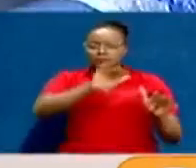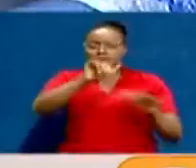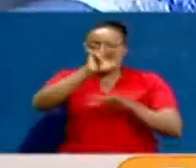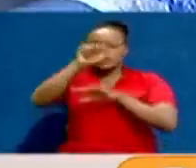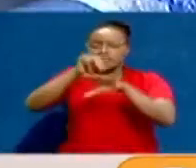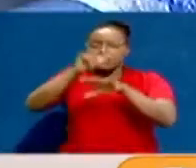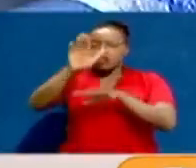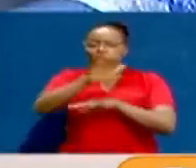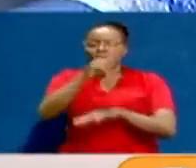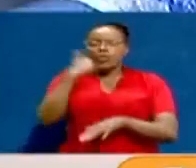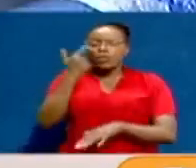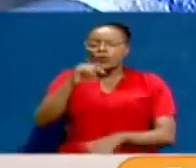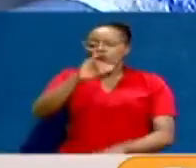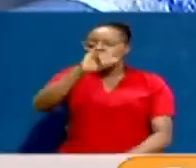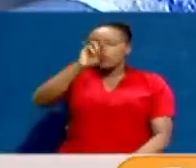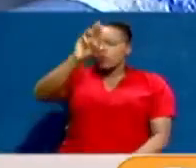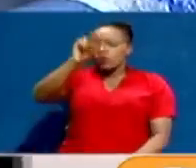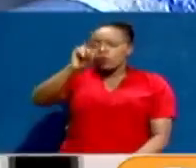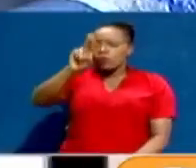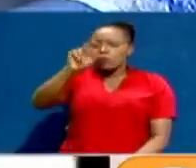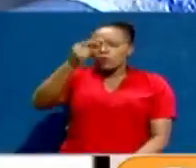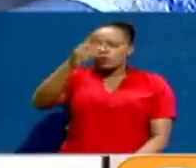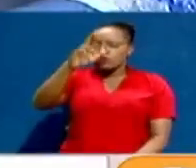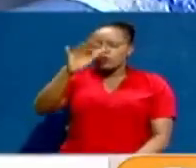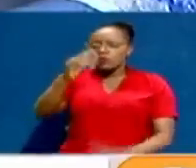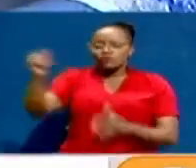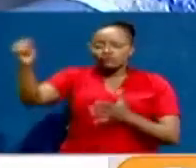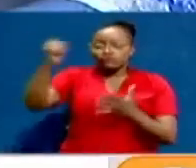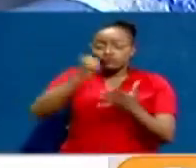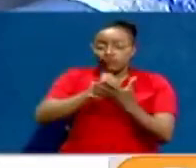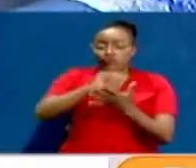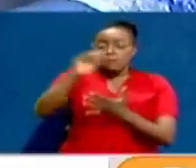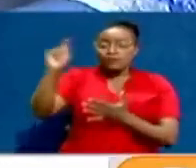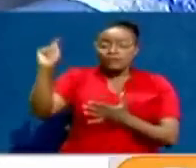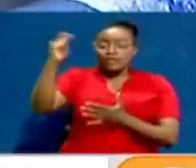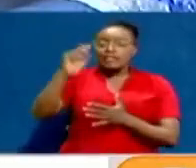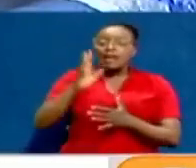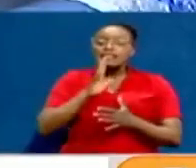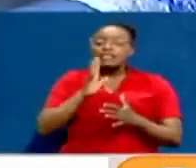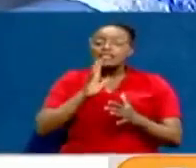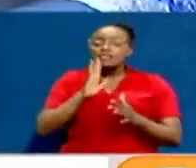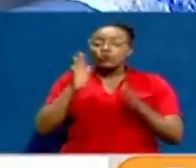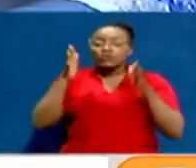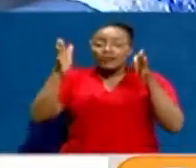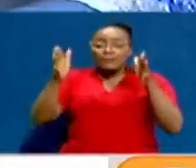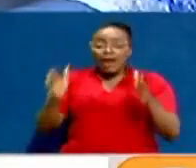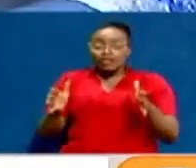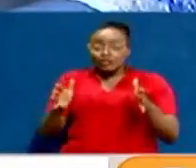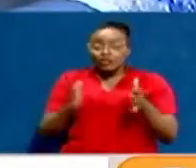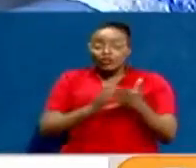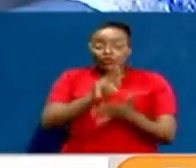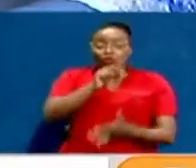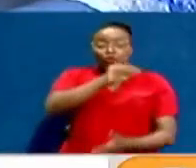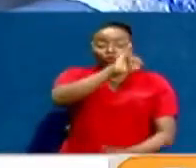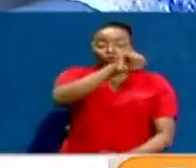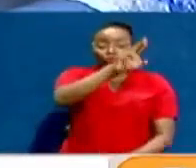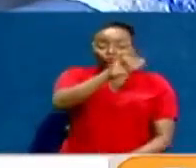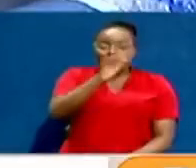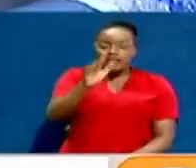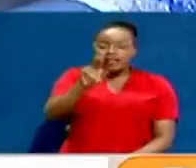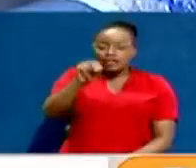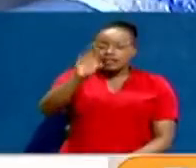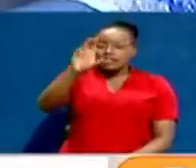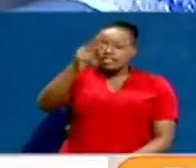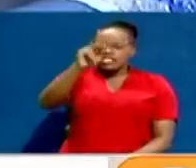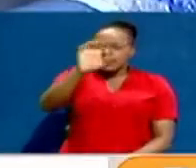National Assembly Speaker Justin Muturi was installed as the Mount Kenya spokesman by the Njuri Njeke elders.